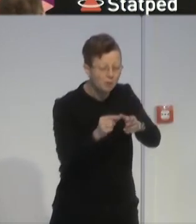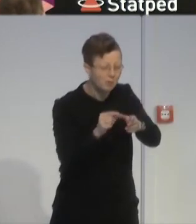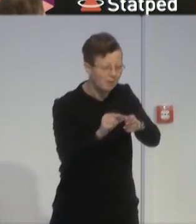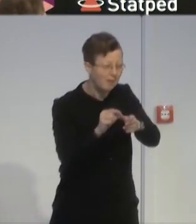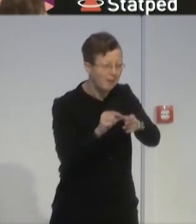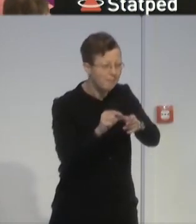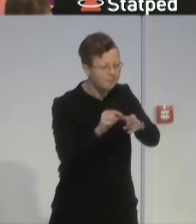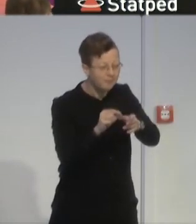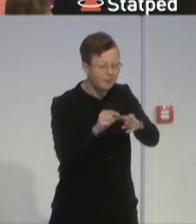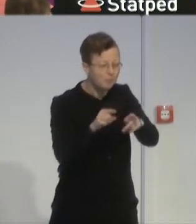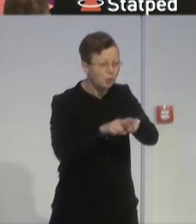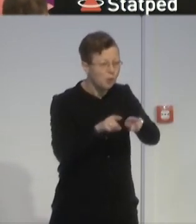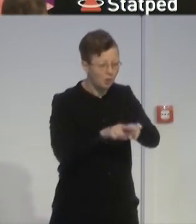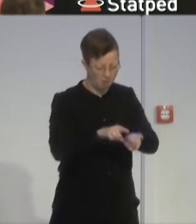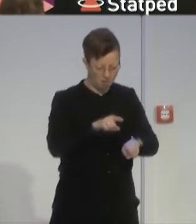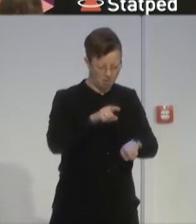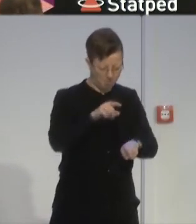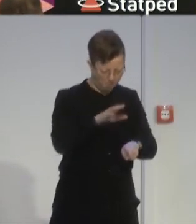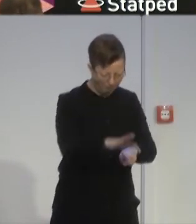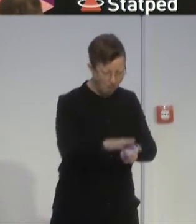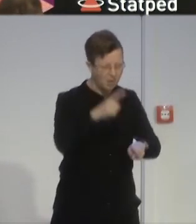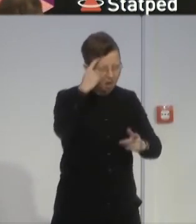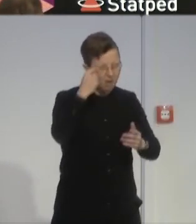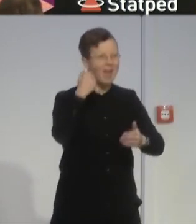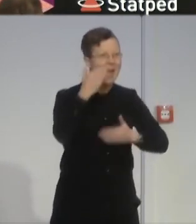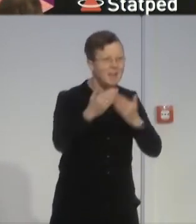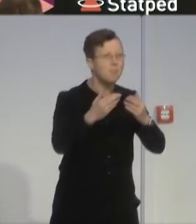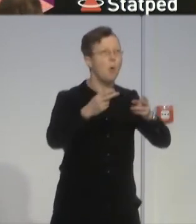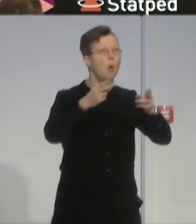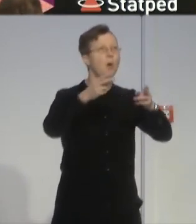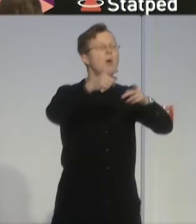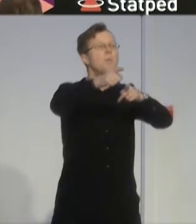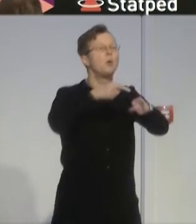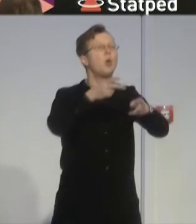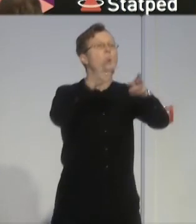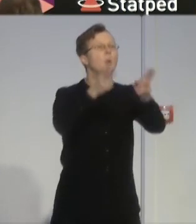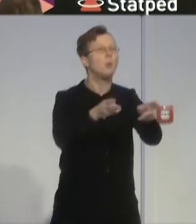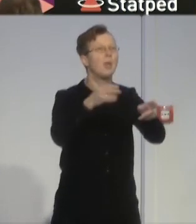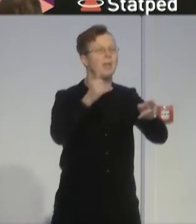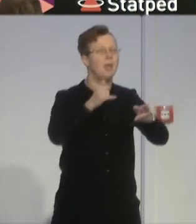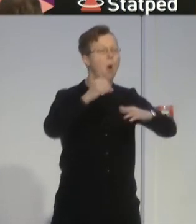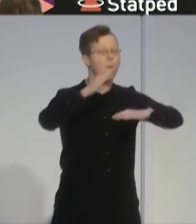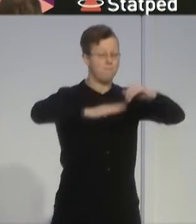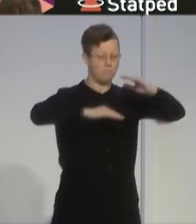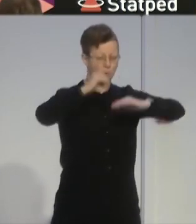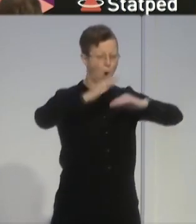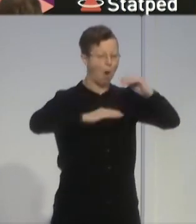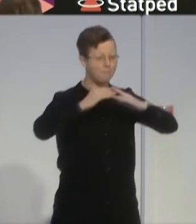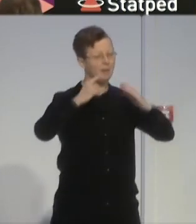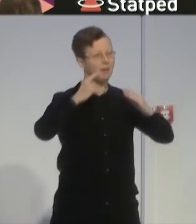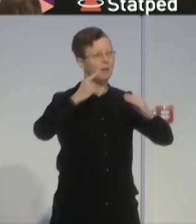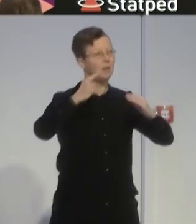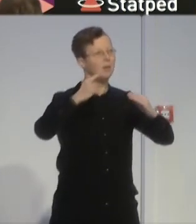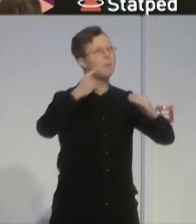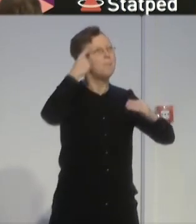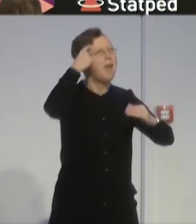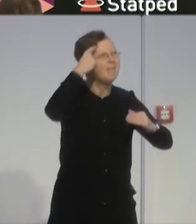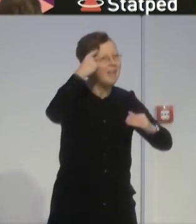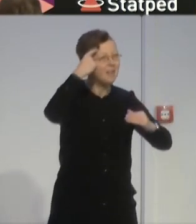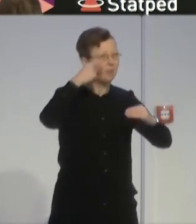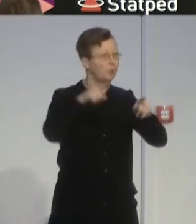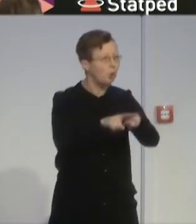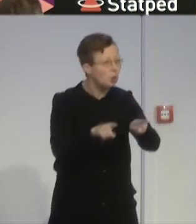that the child can afterwards go on to use it in further meaning making, to make sense, to use it